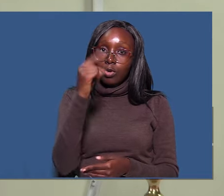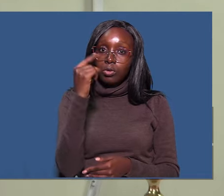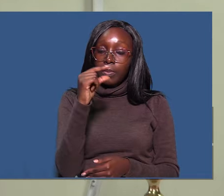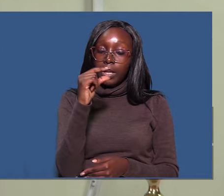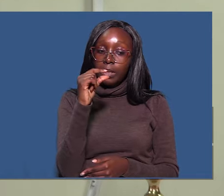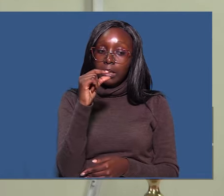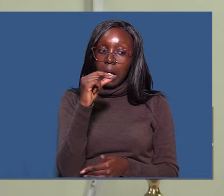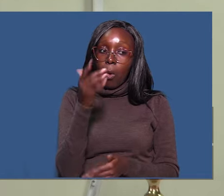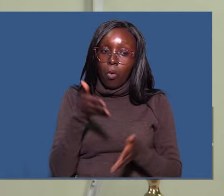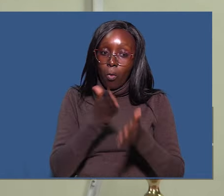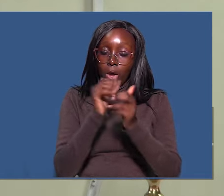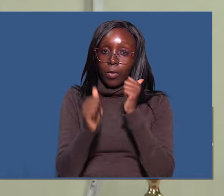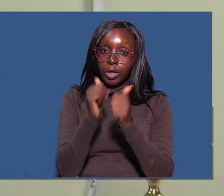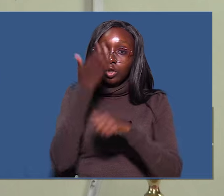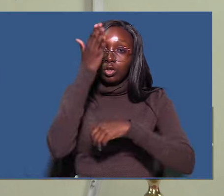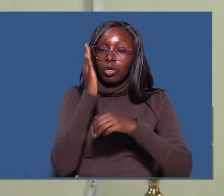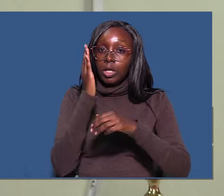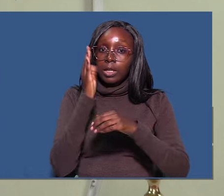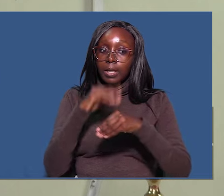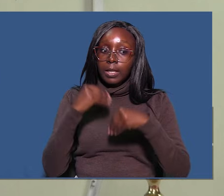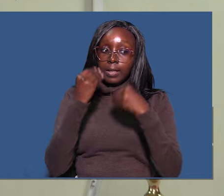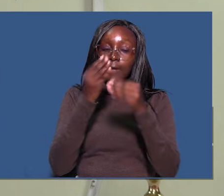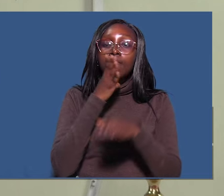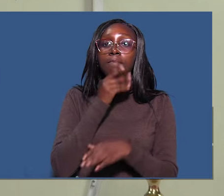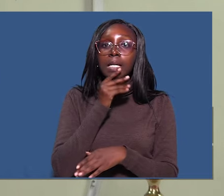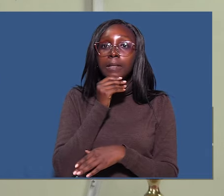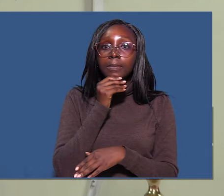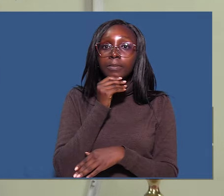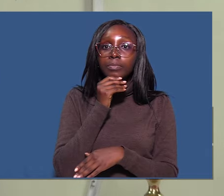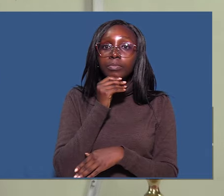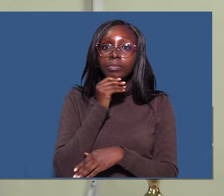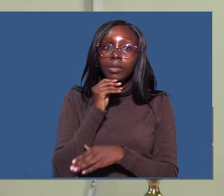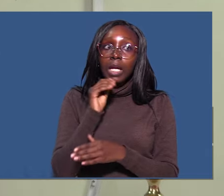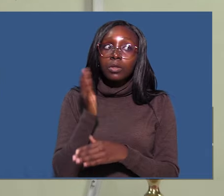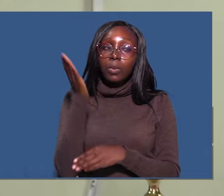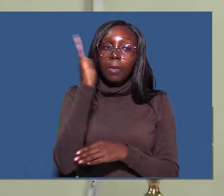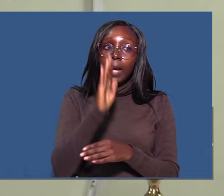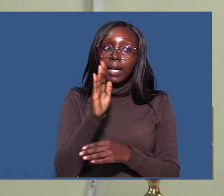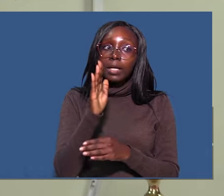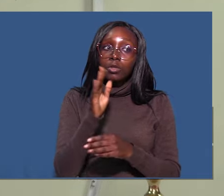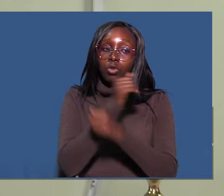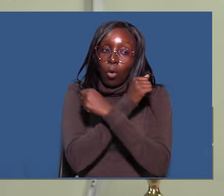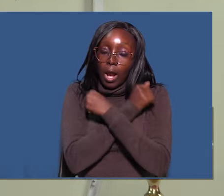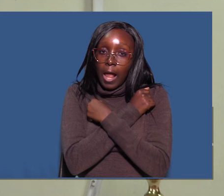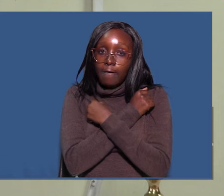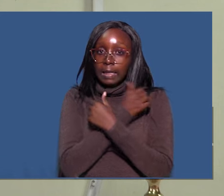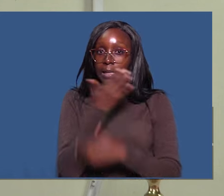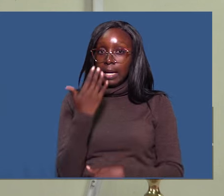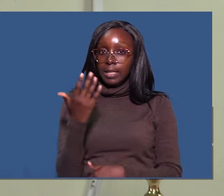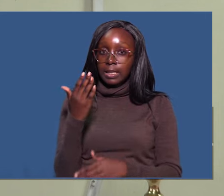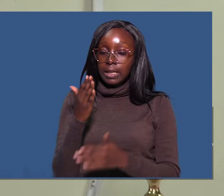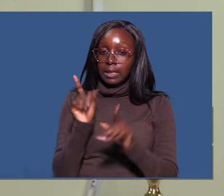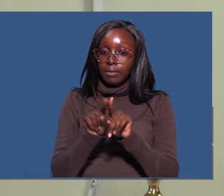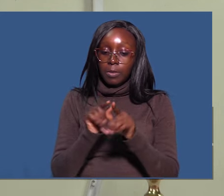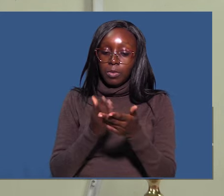by which God has provided for mankind to get back to his loving arms. And it is by the gospel